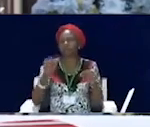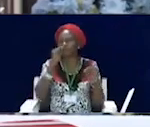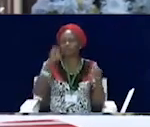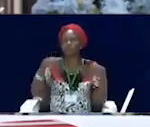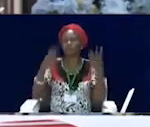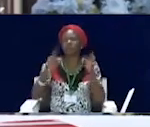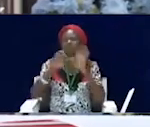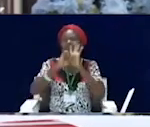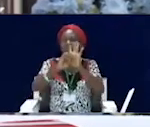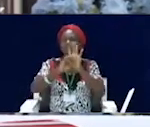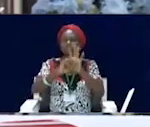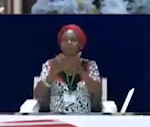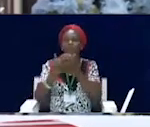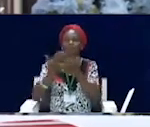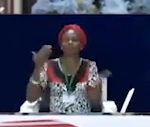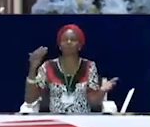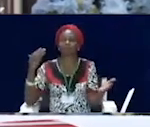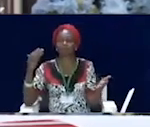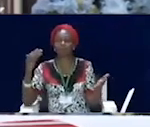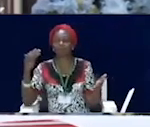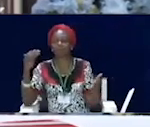the illustration before.